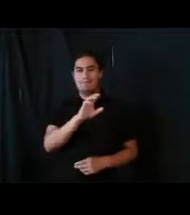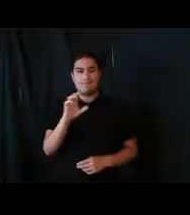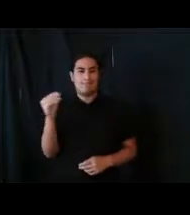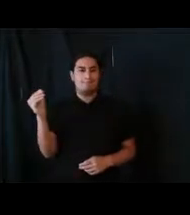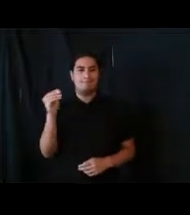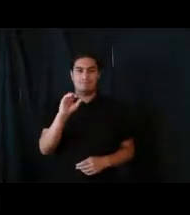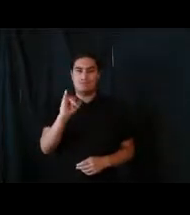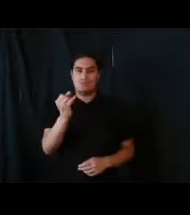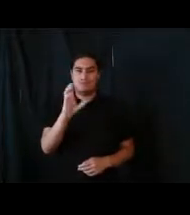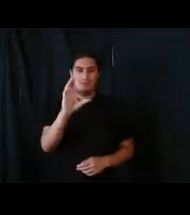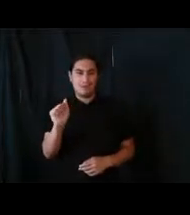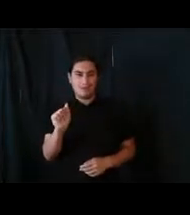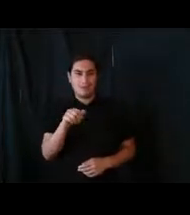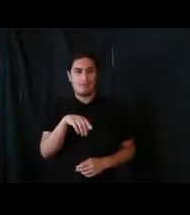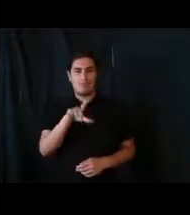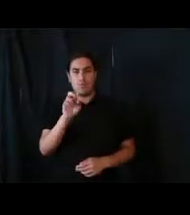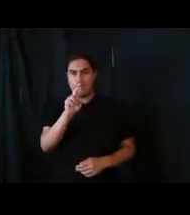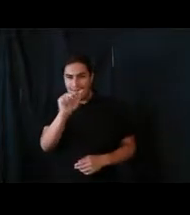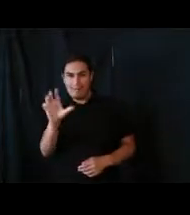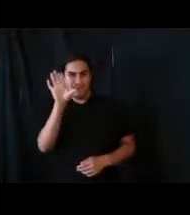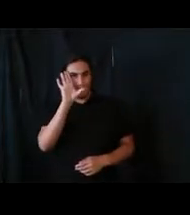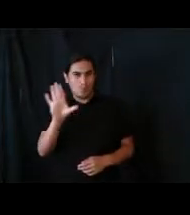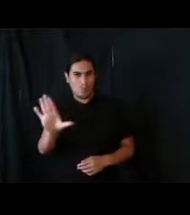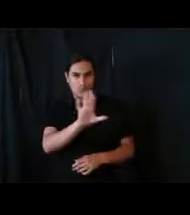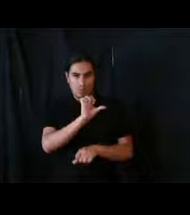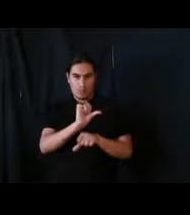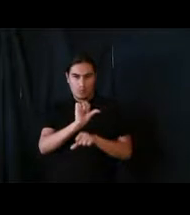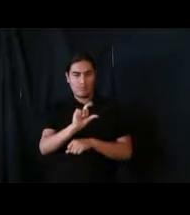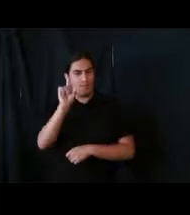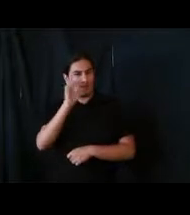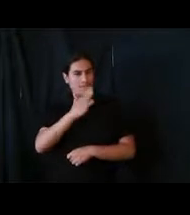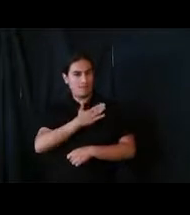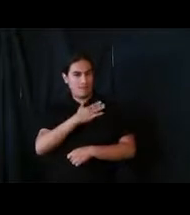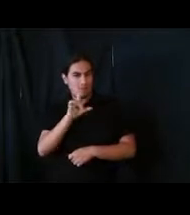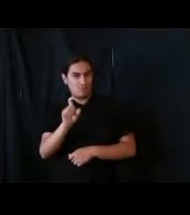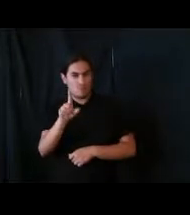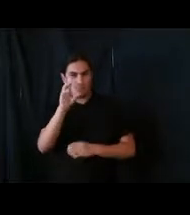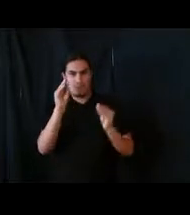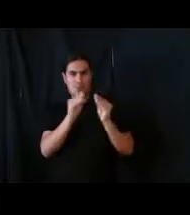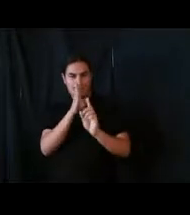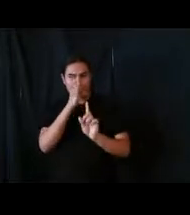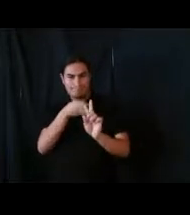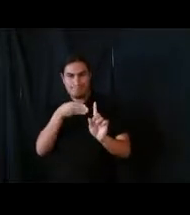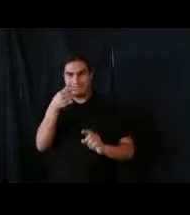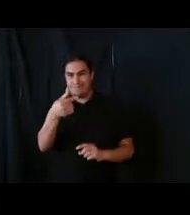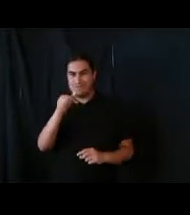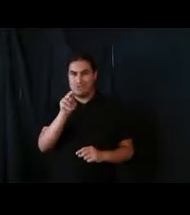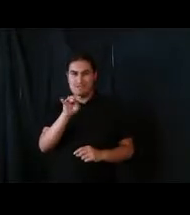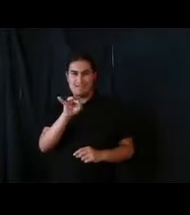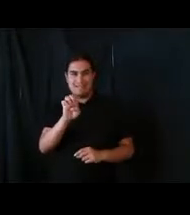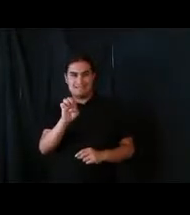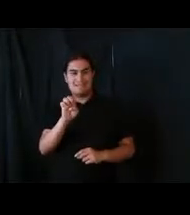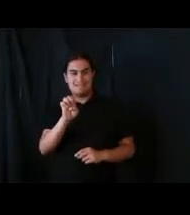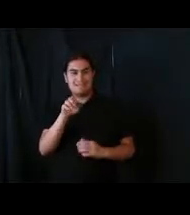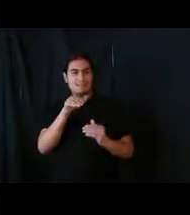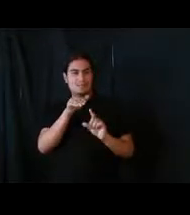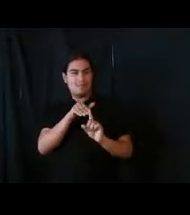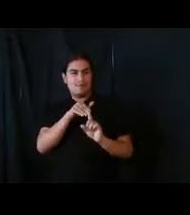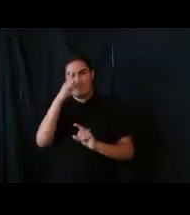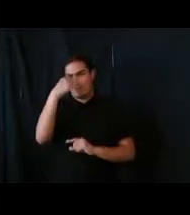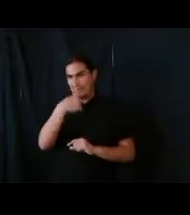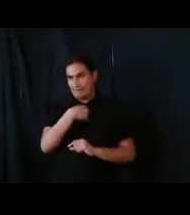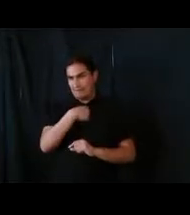work for the state of california i think my question might be more directed towards genie which would be a reminder for me